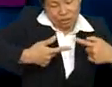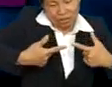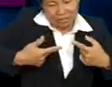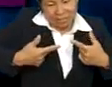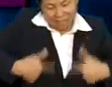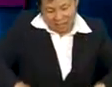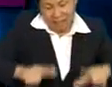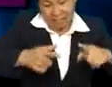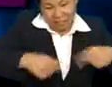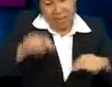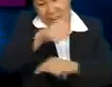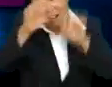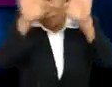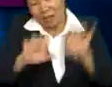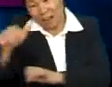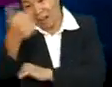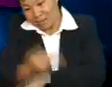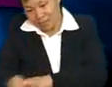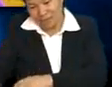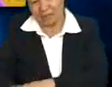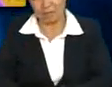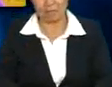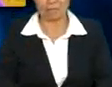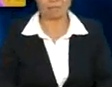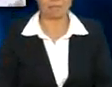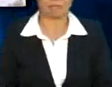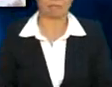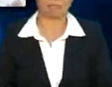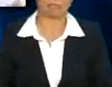same experiment with other materials.